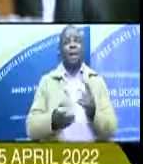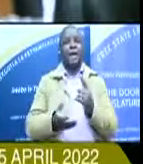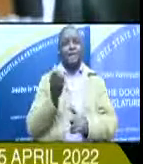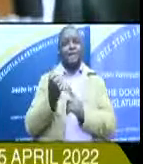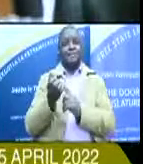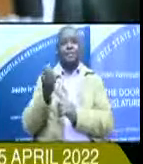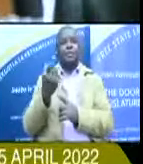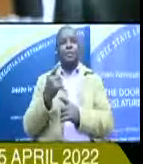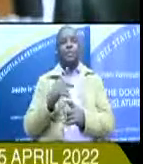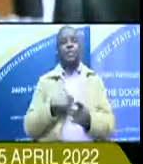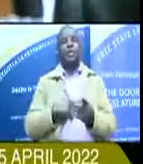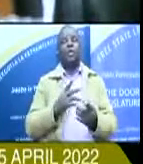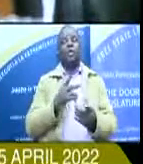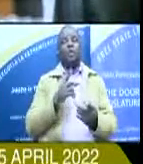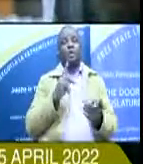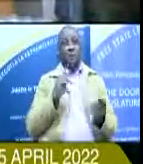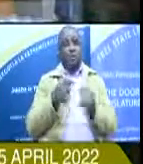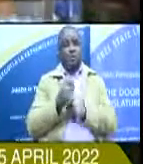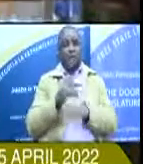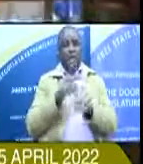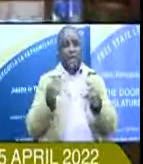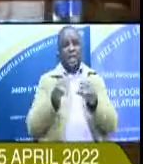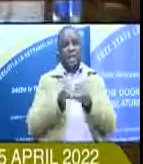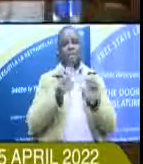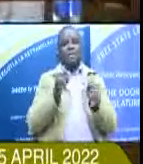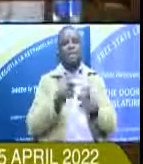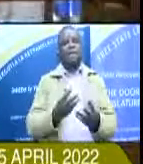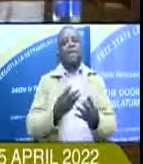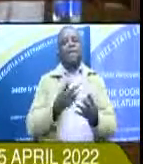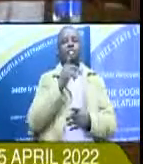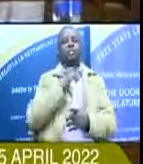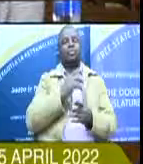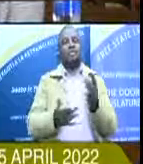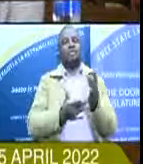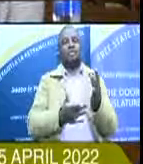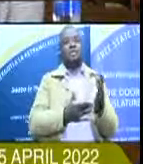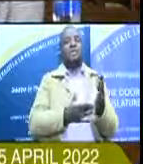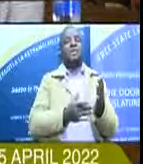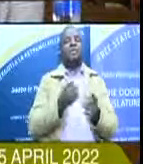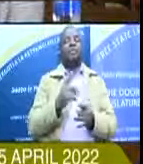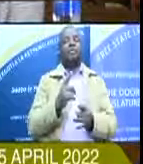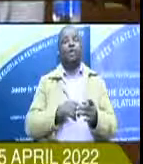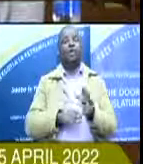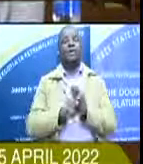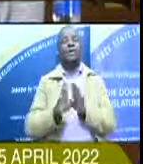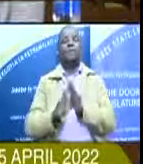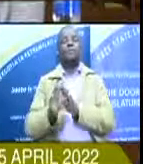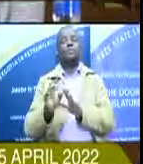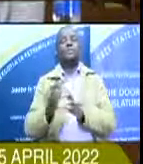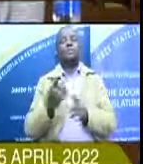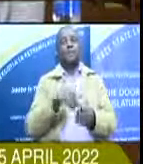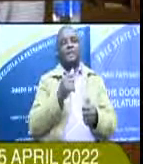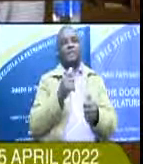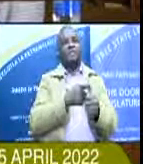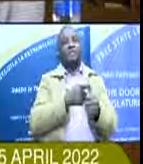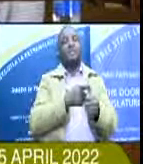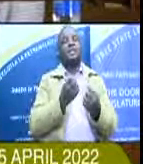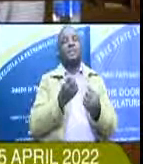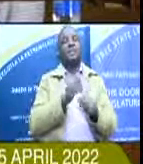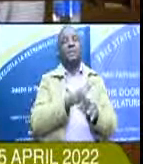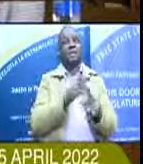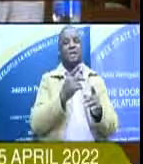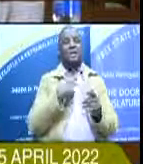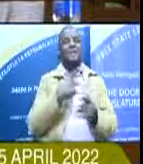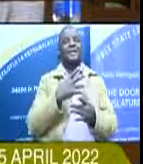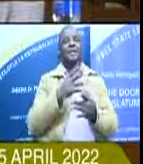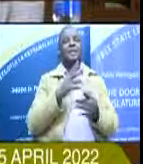digitizing support functions to improve operational efficiencies. These include the implementation of an online